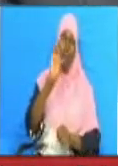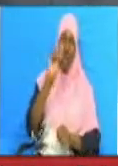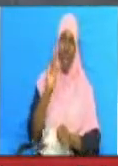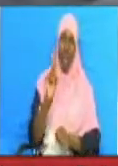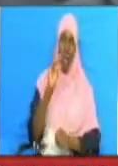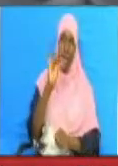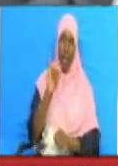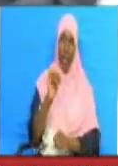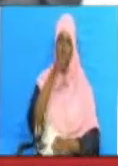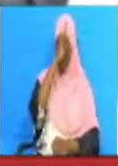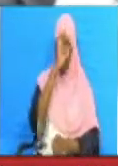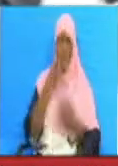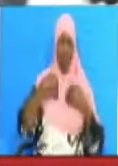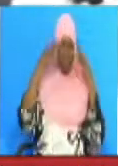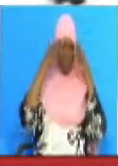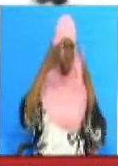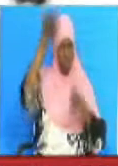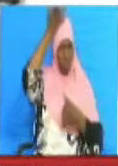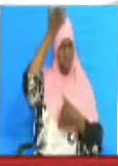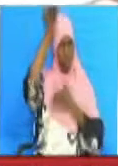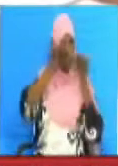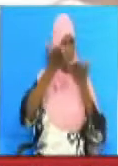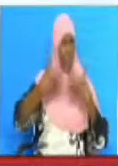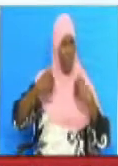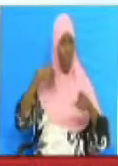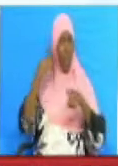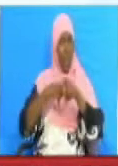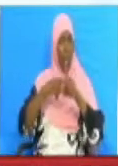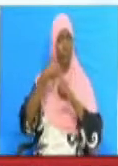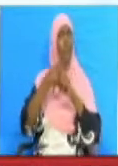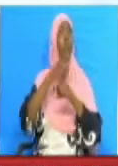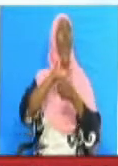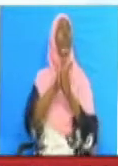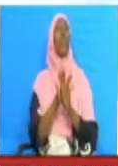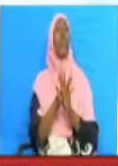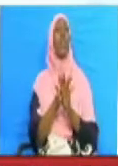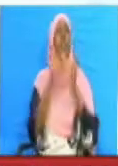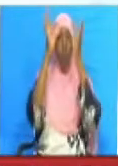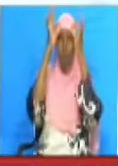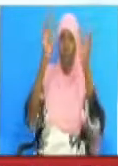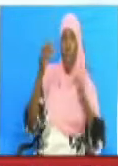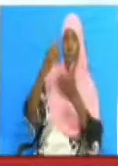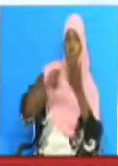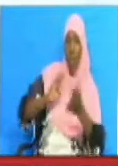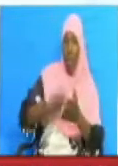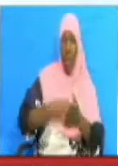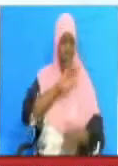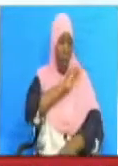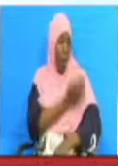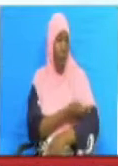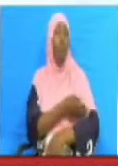mno usalama wa hudumu wa afya wanapokabili virusi vya corona. We decided our efforts will be